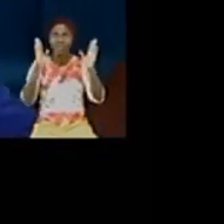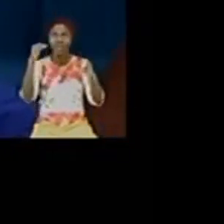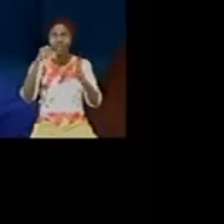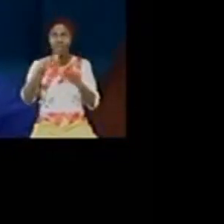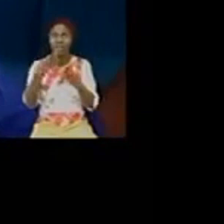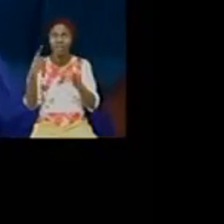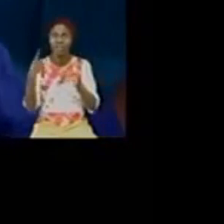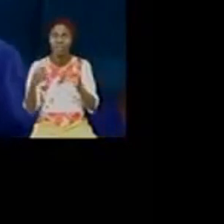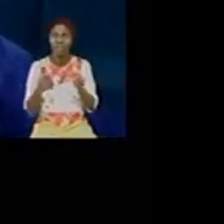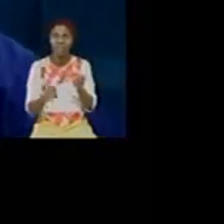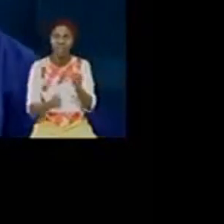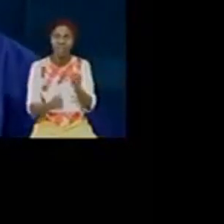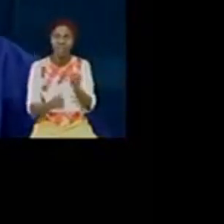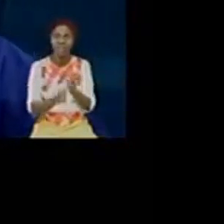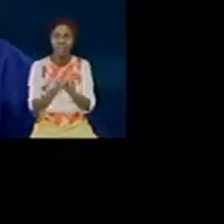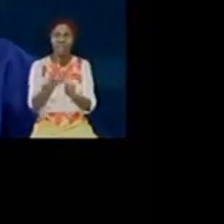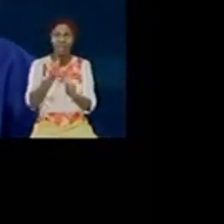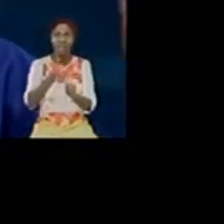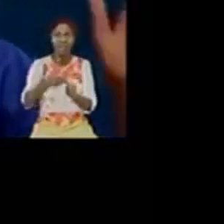Hosanna in the